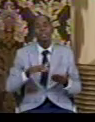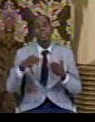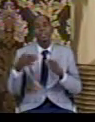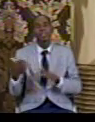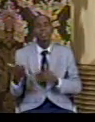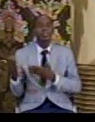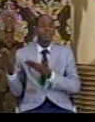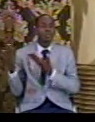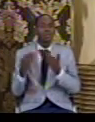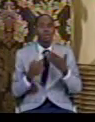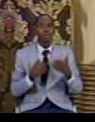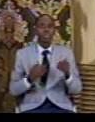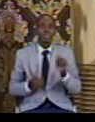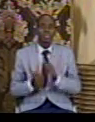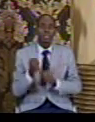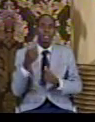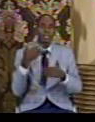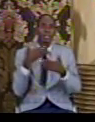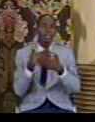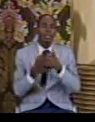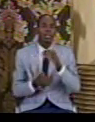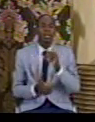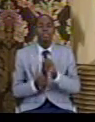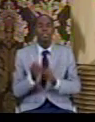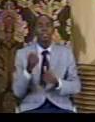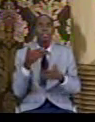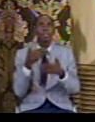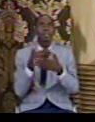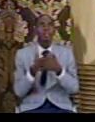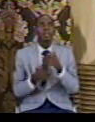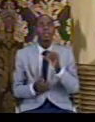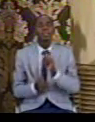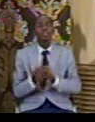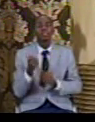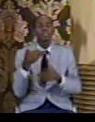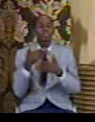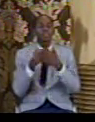died. Oh, draw me nearer.